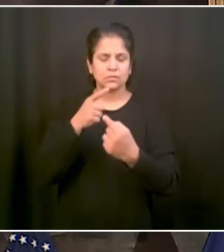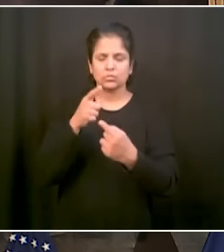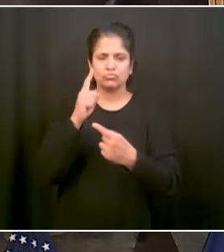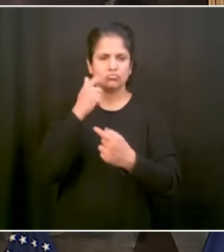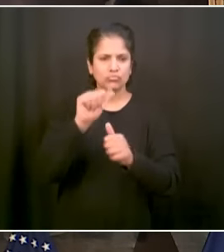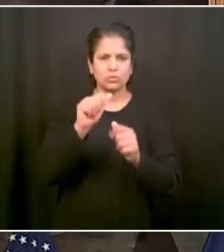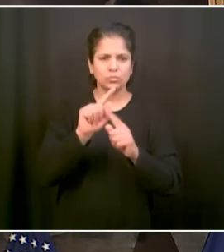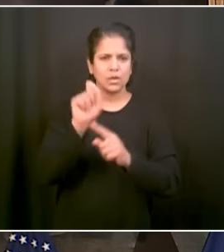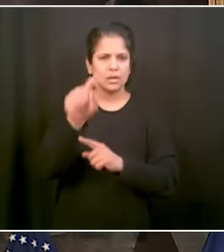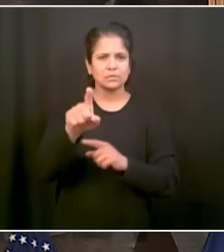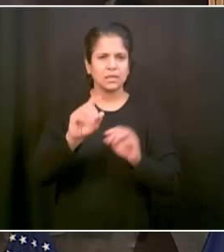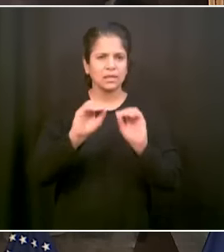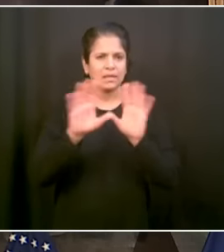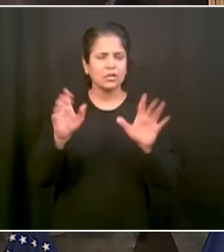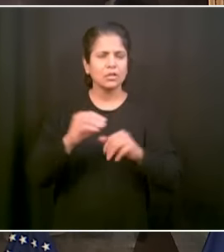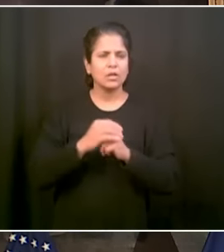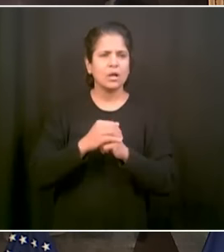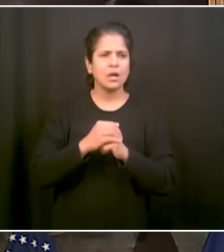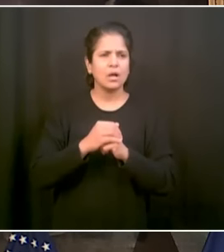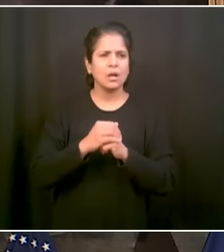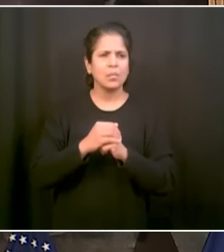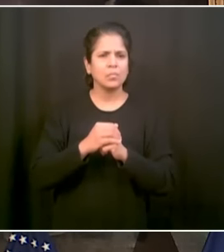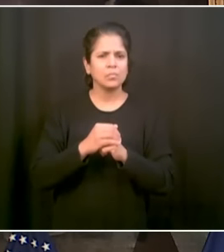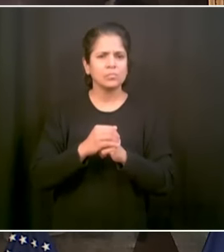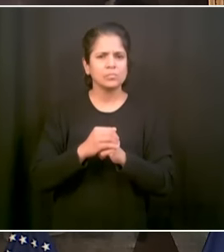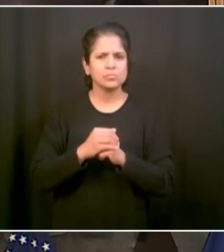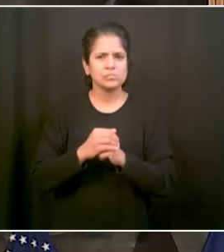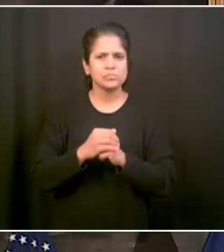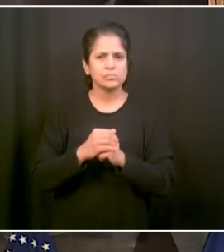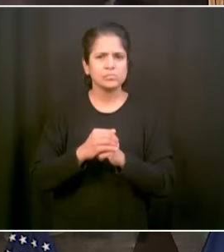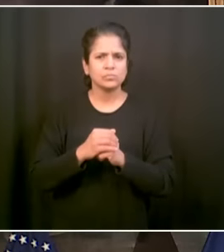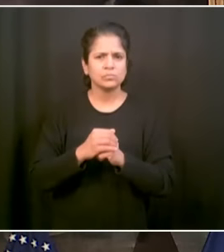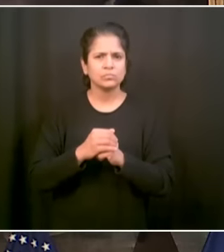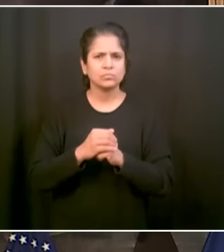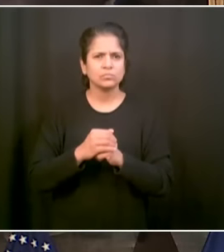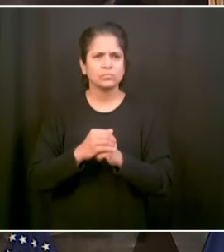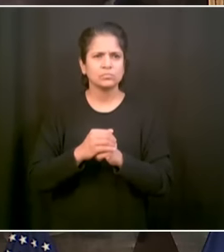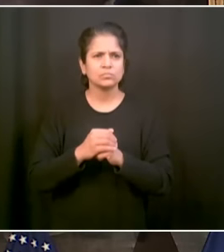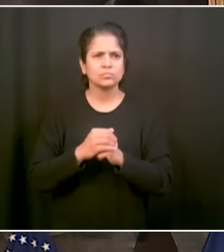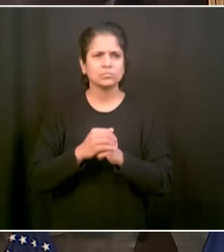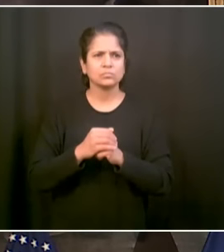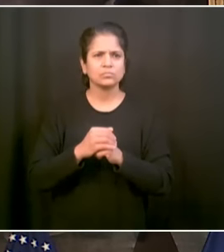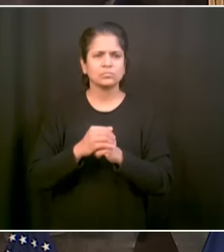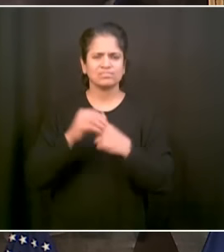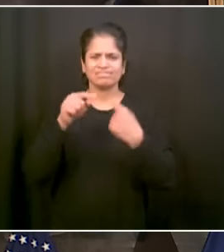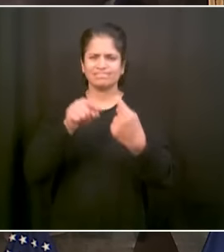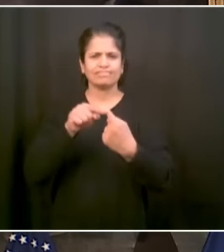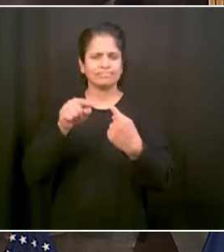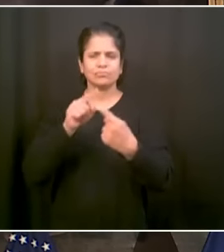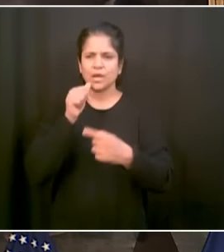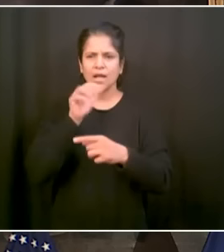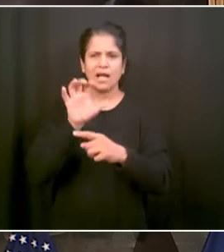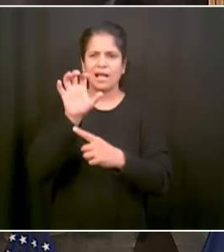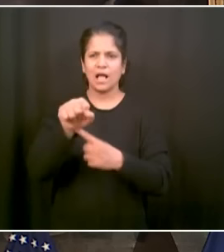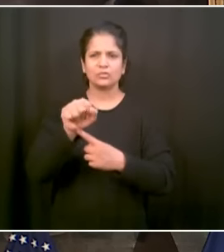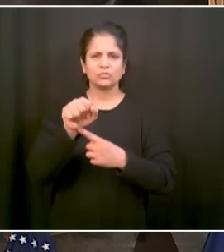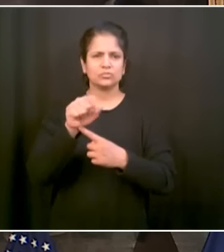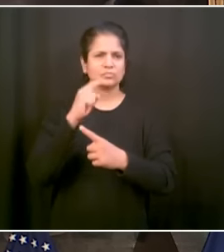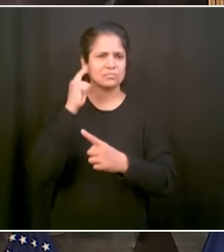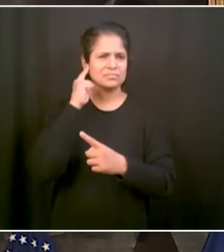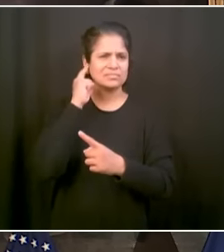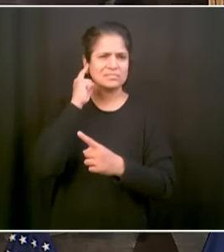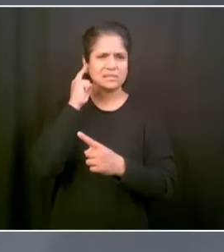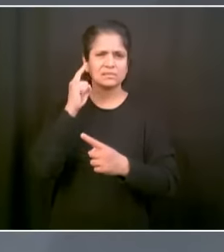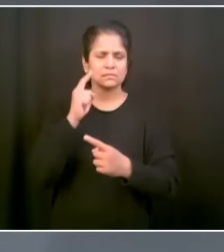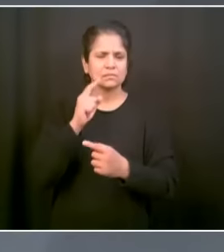some $10 billion, and that's before we even take into account the $12 billion out of balance that we're now facing? We will